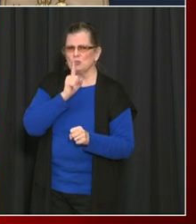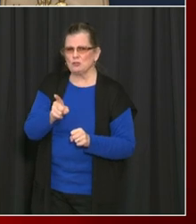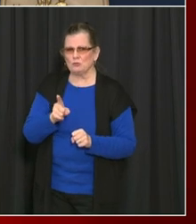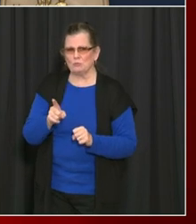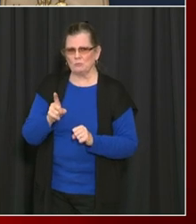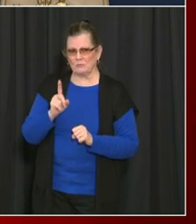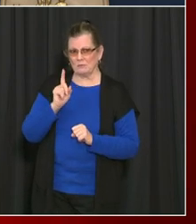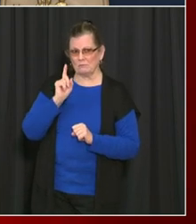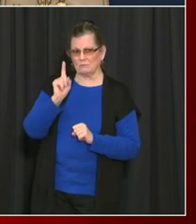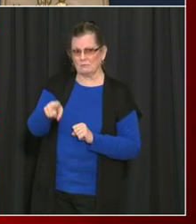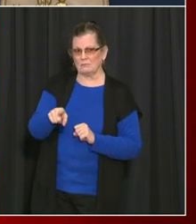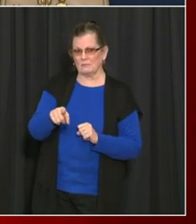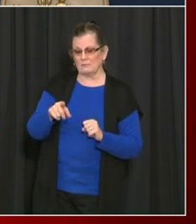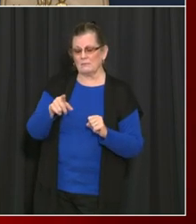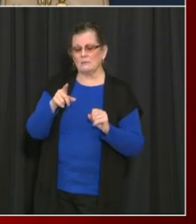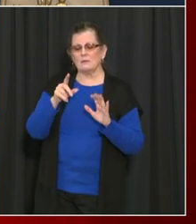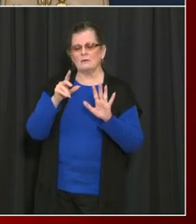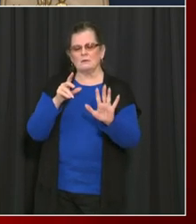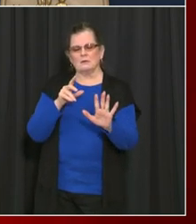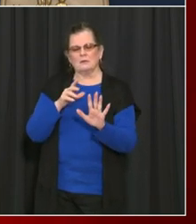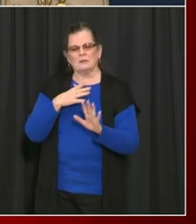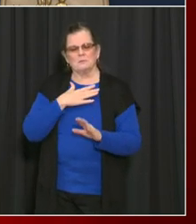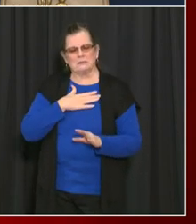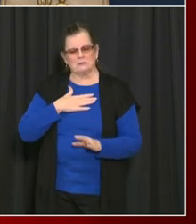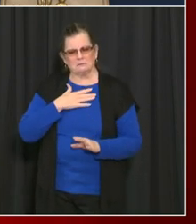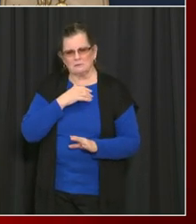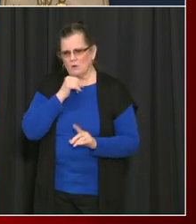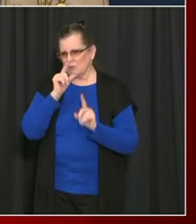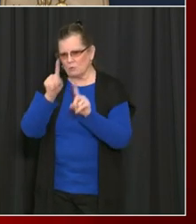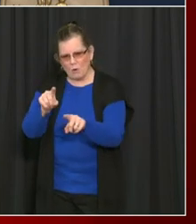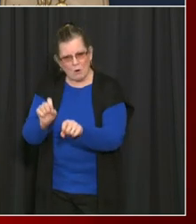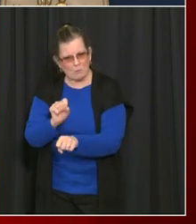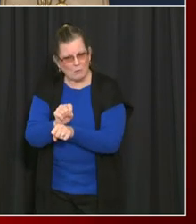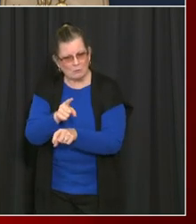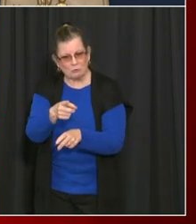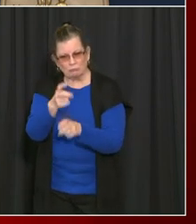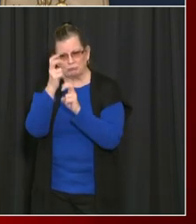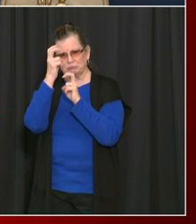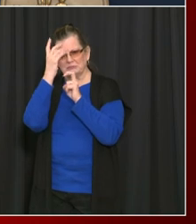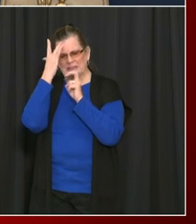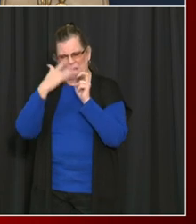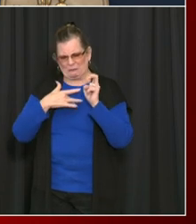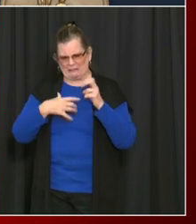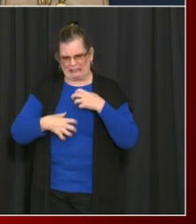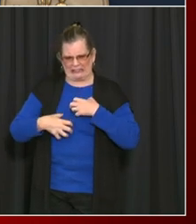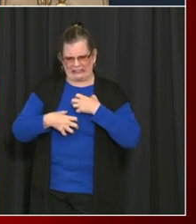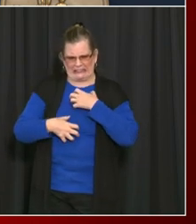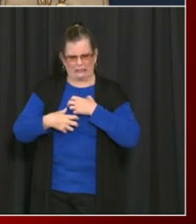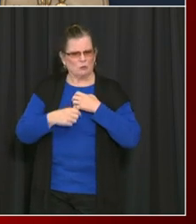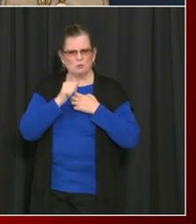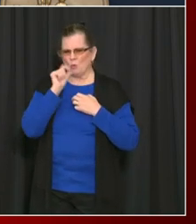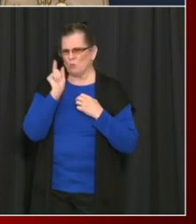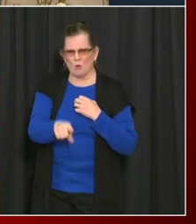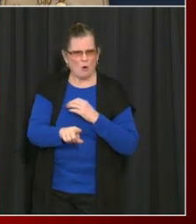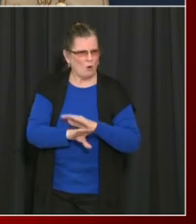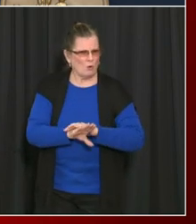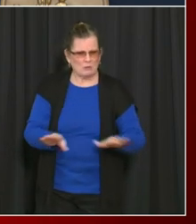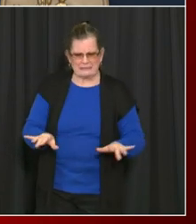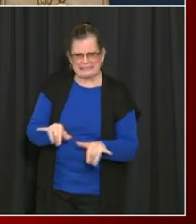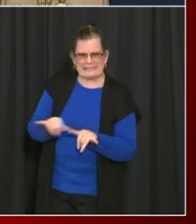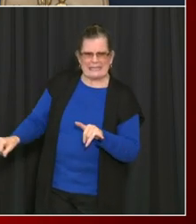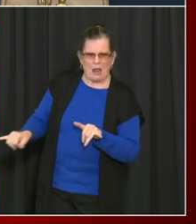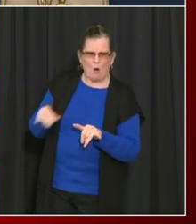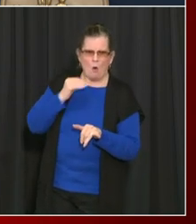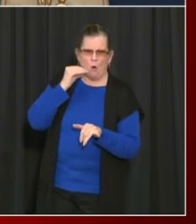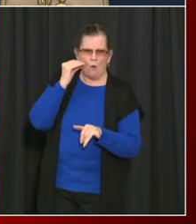appointment if you are sick. There is no waiting allowed inside the shop, and shop owners